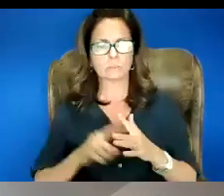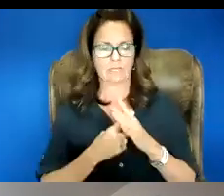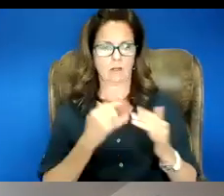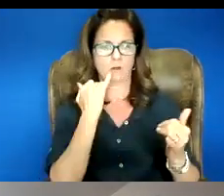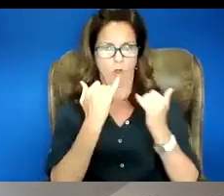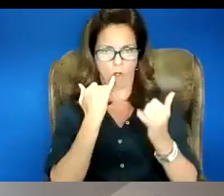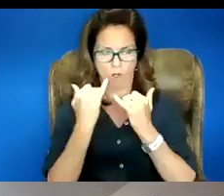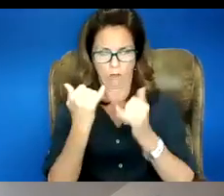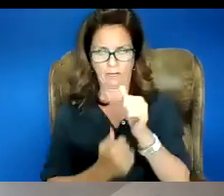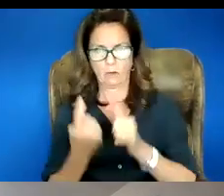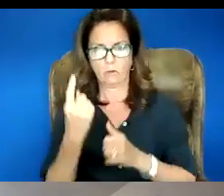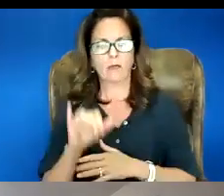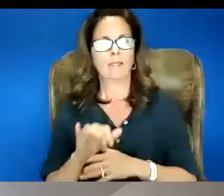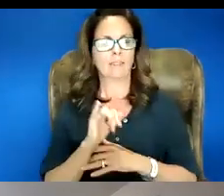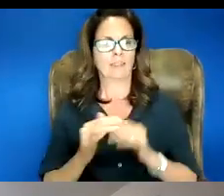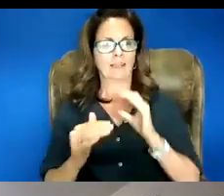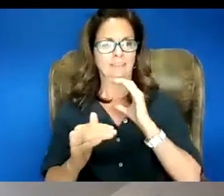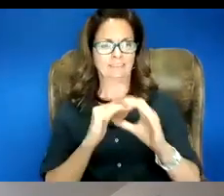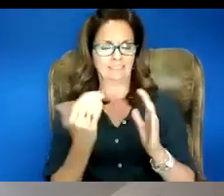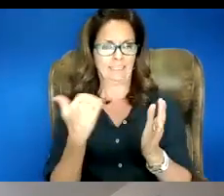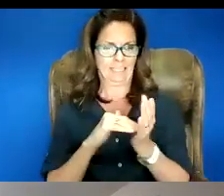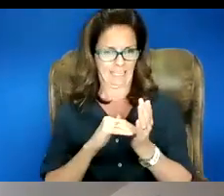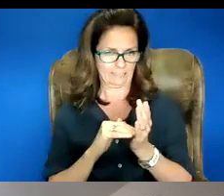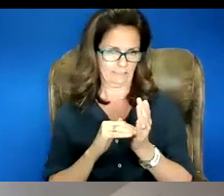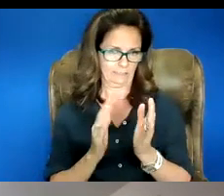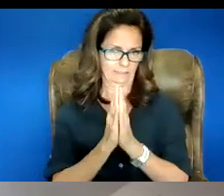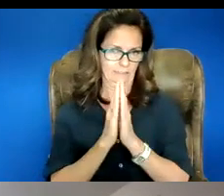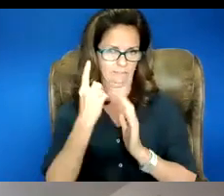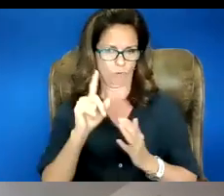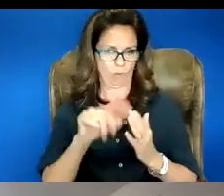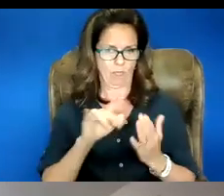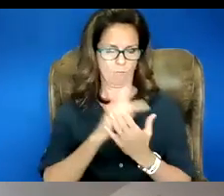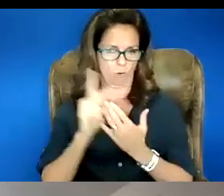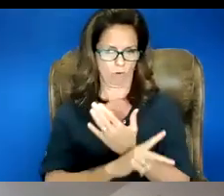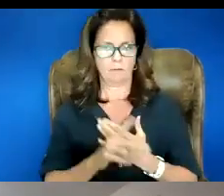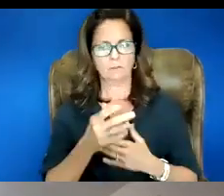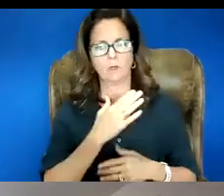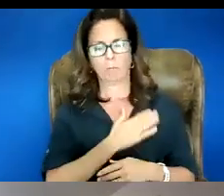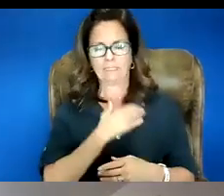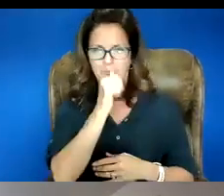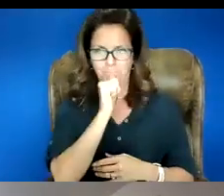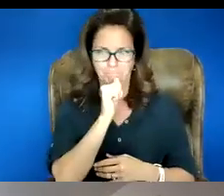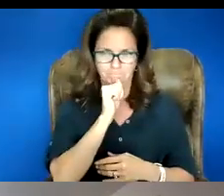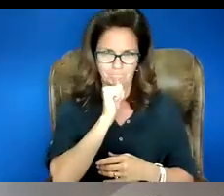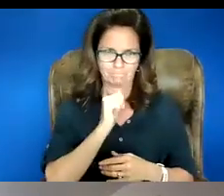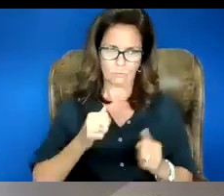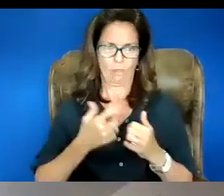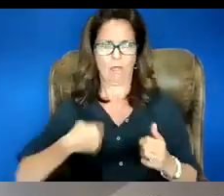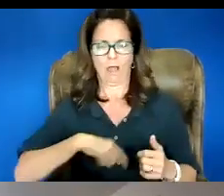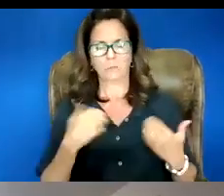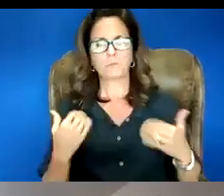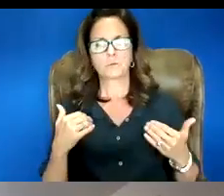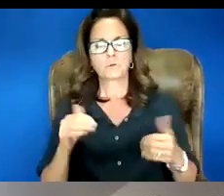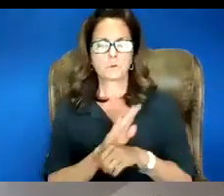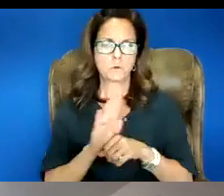who submitted a request for the program. So please, be patient with us. We